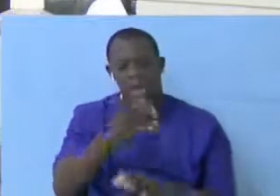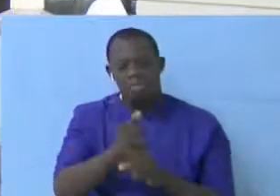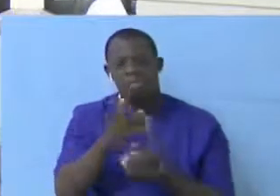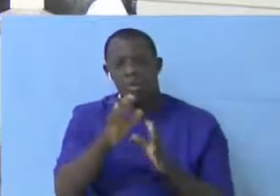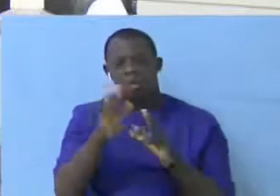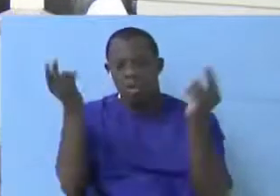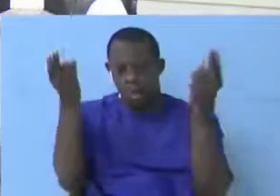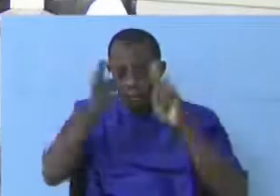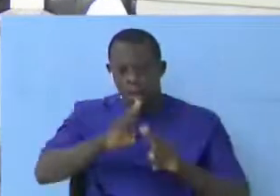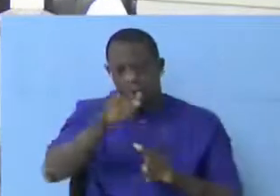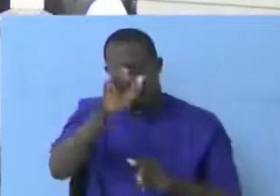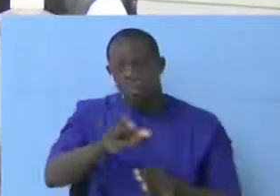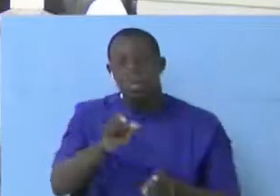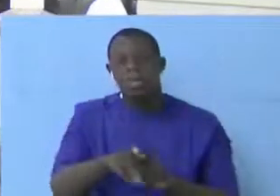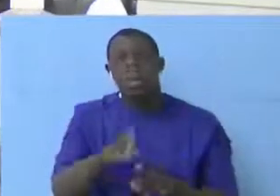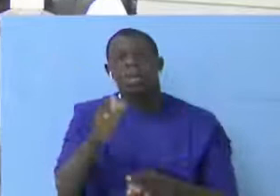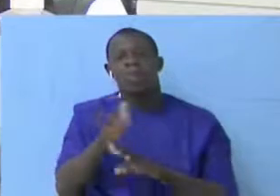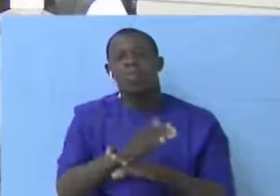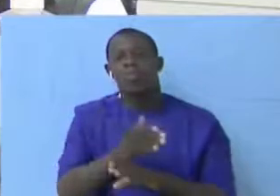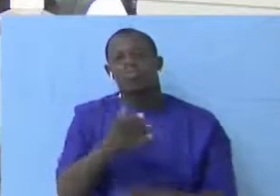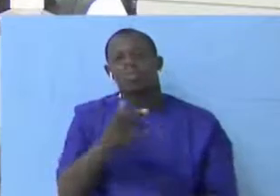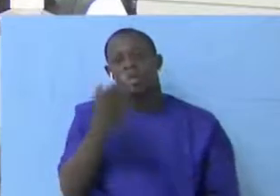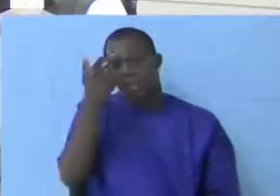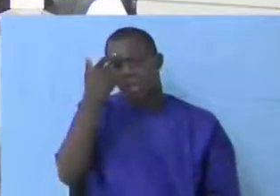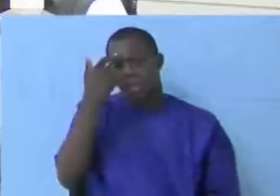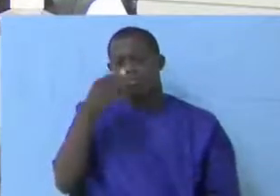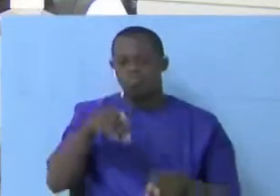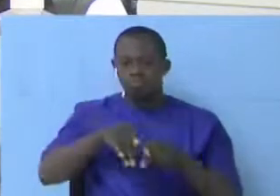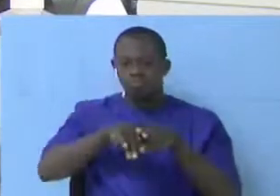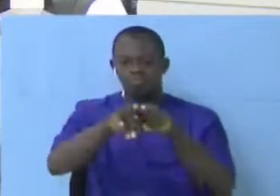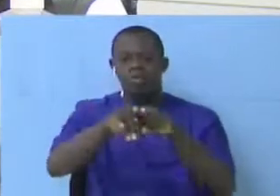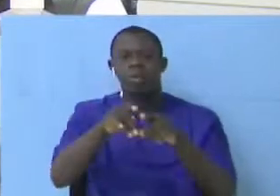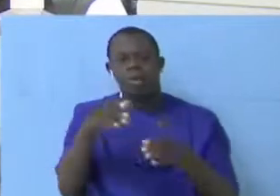Exactly. So they were going with I think a Gambian boy. So